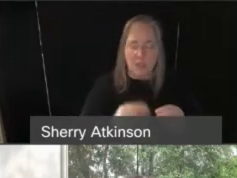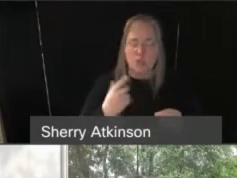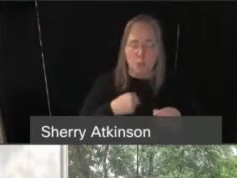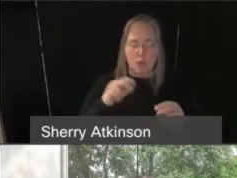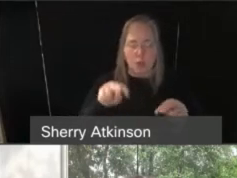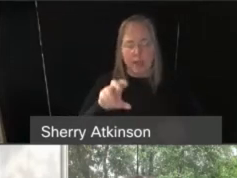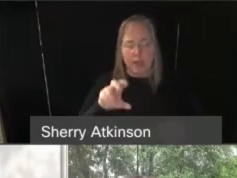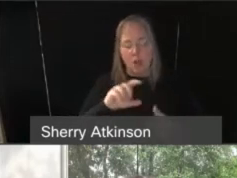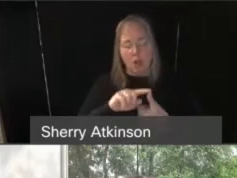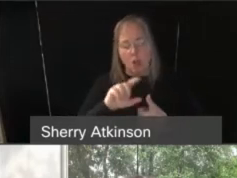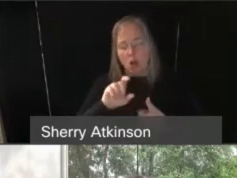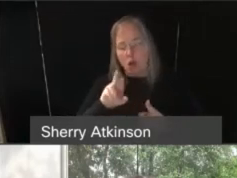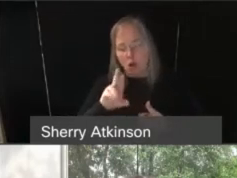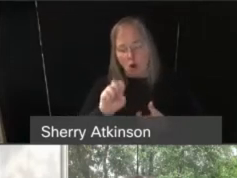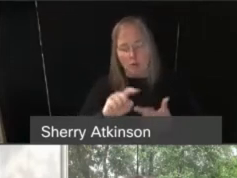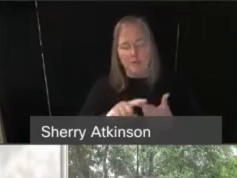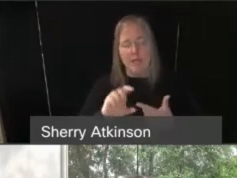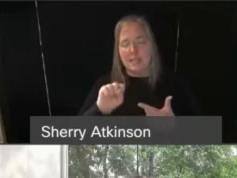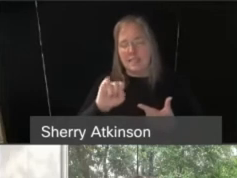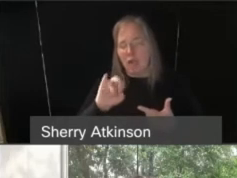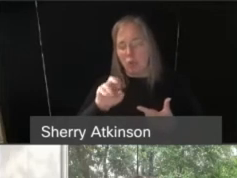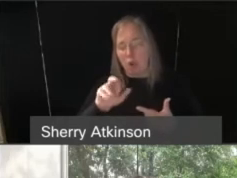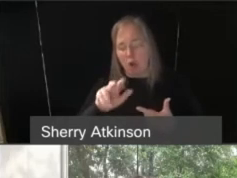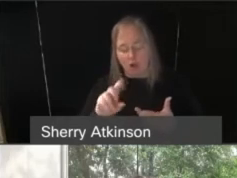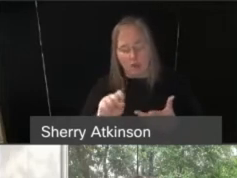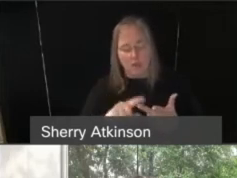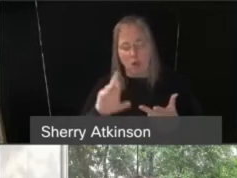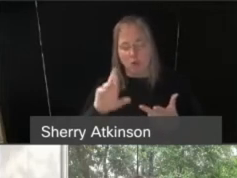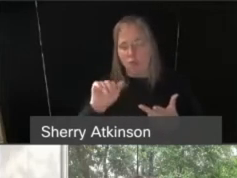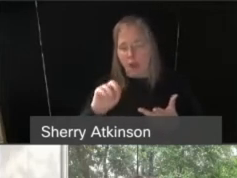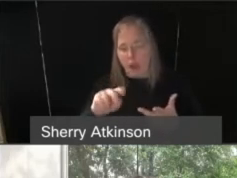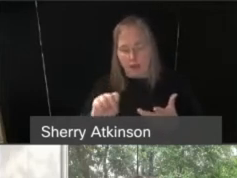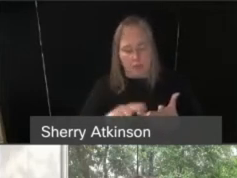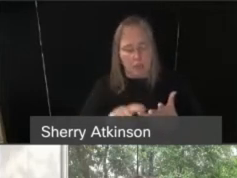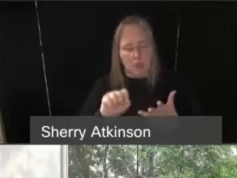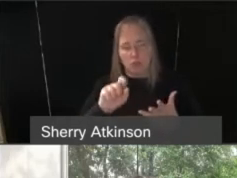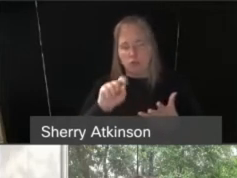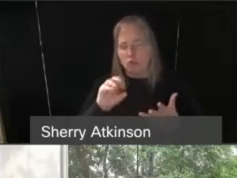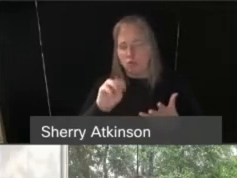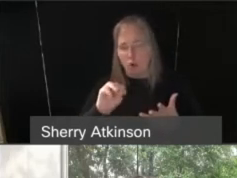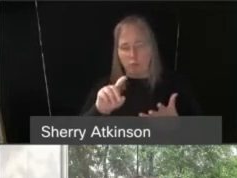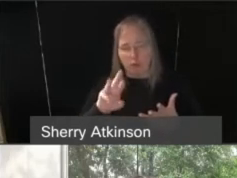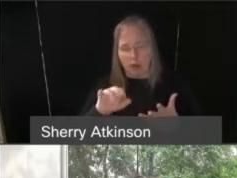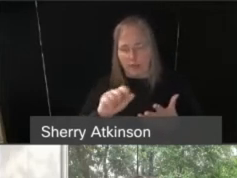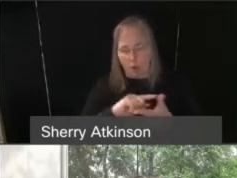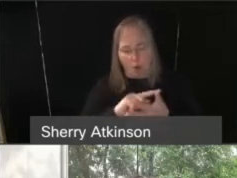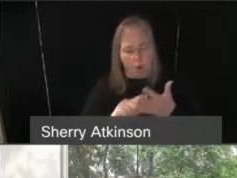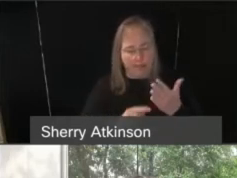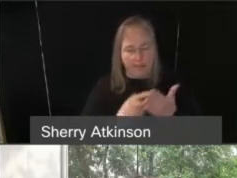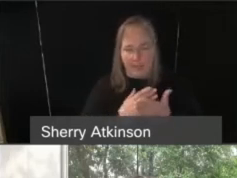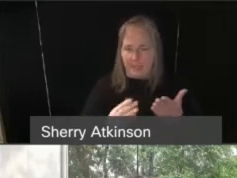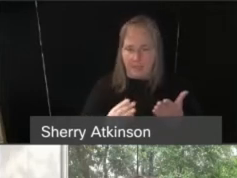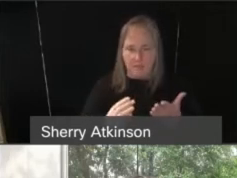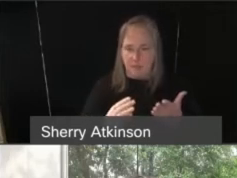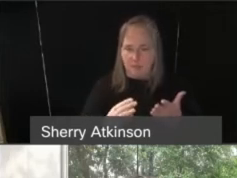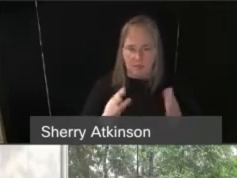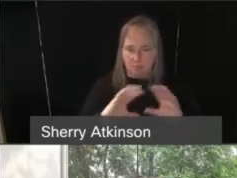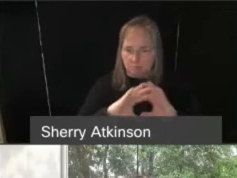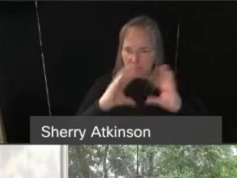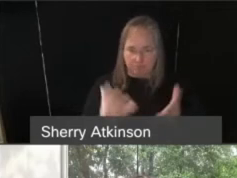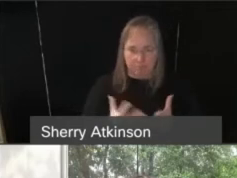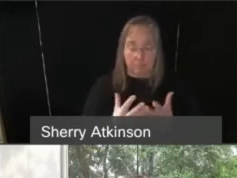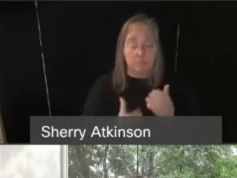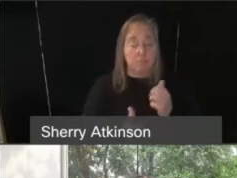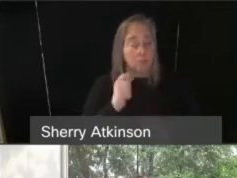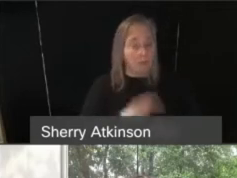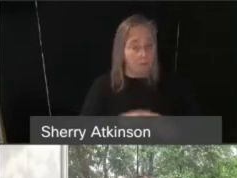we look at ramps, we look at storm drains, we look at all the features. And most cases, we try to address them prior to